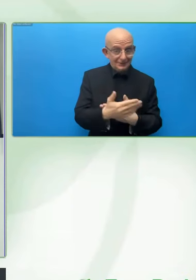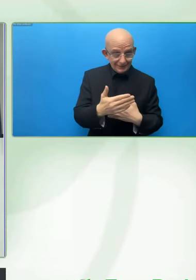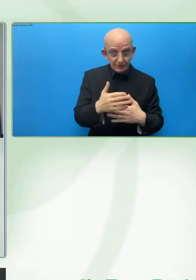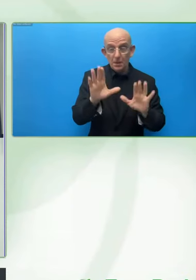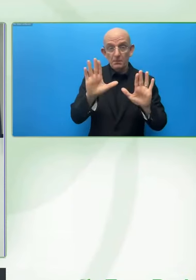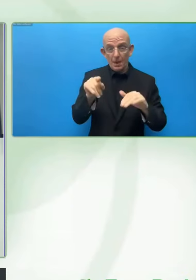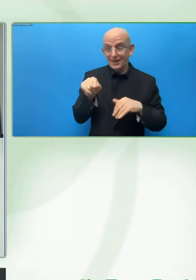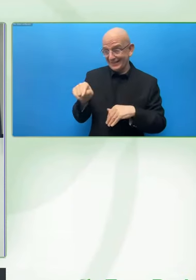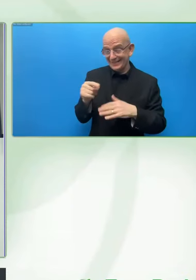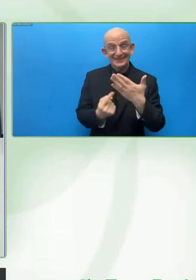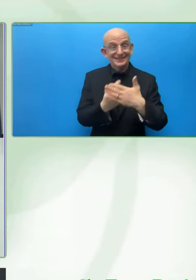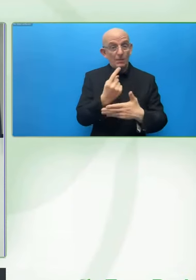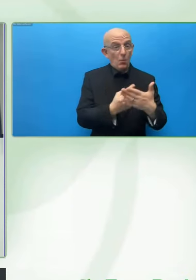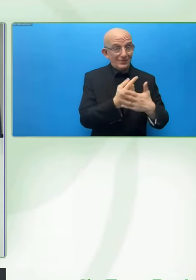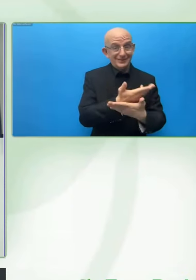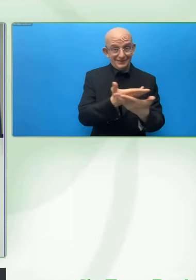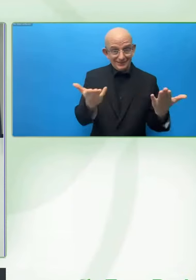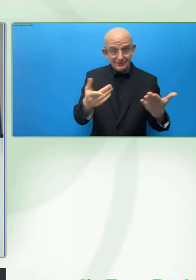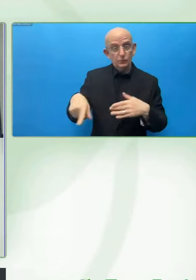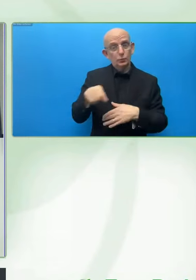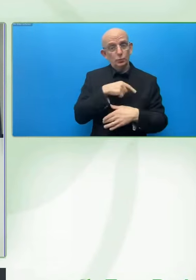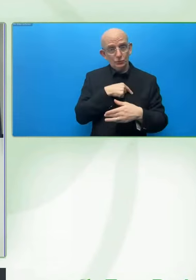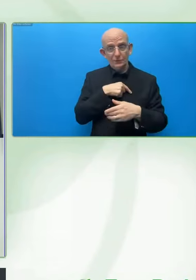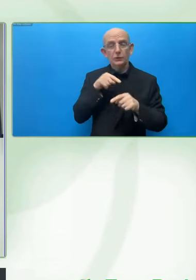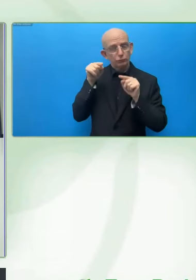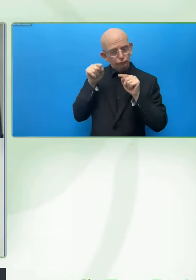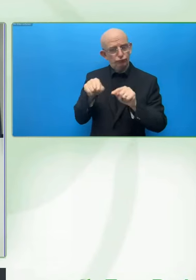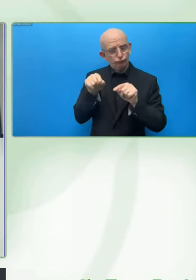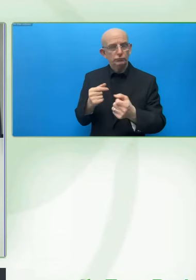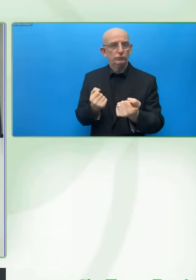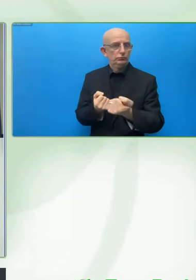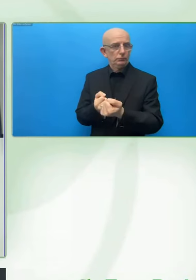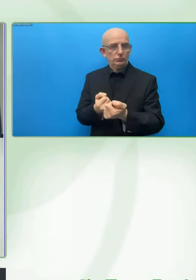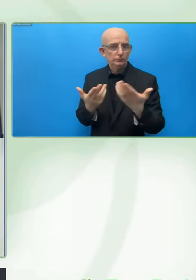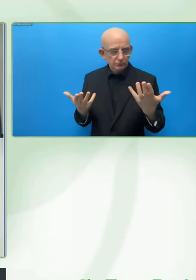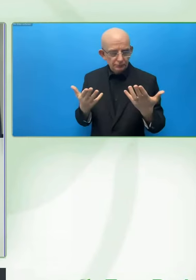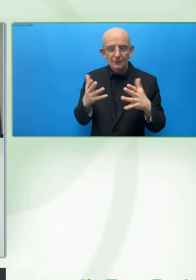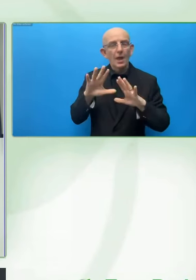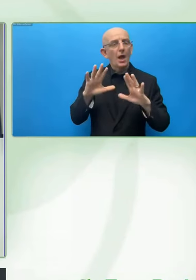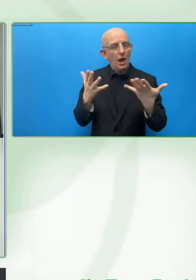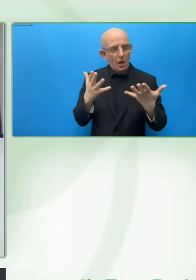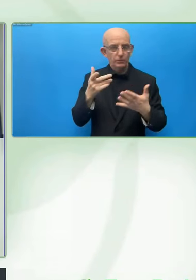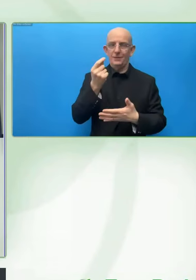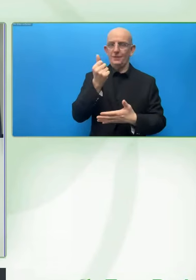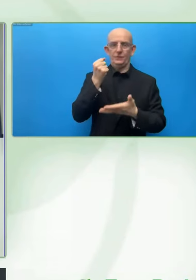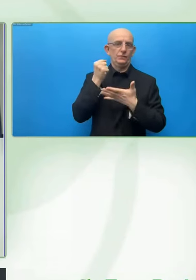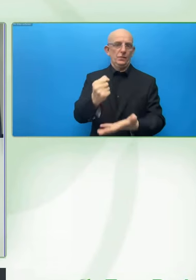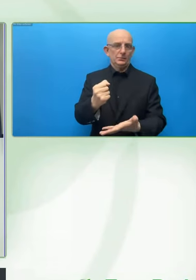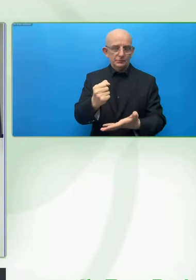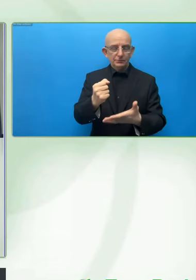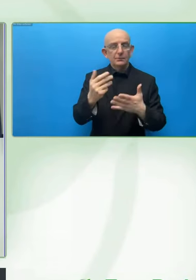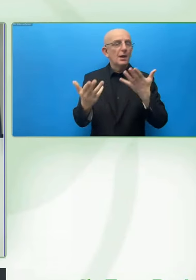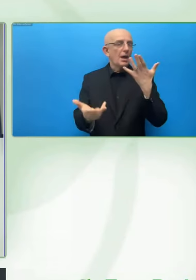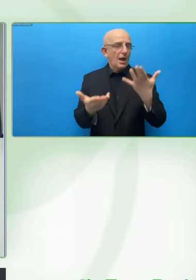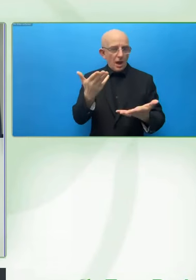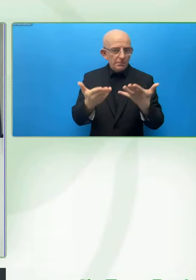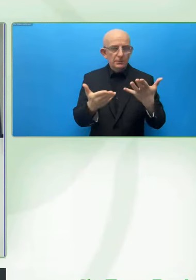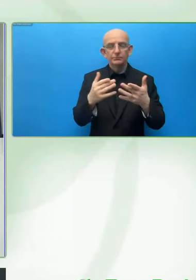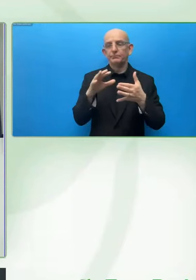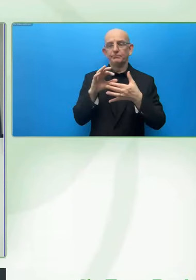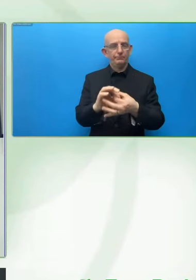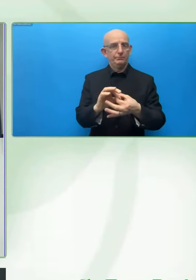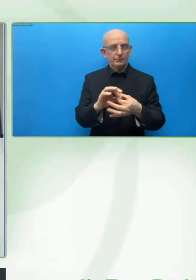Social Fund, we finance a large number of activities relevant for all the aspects relevant to the persons